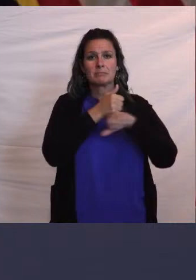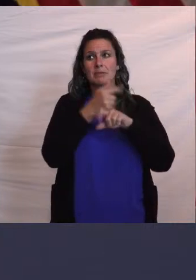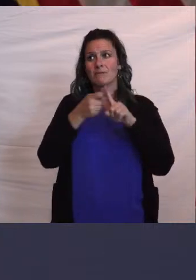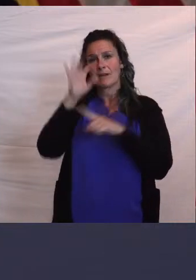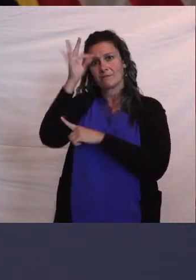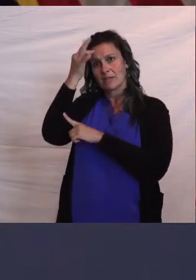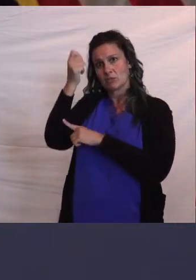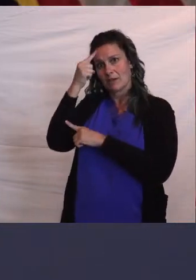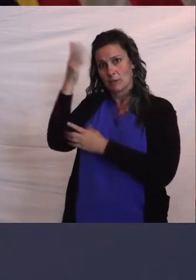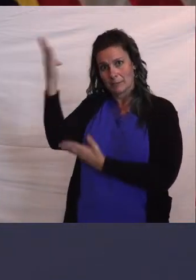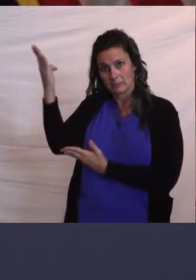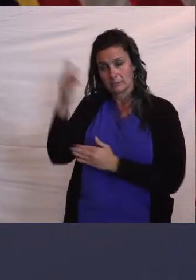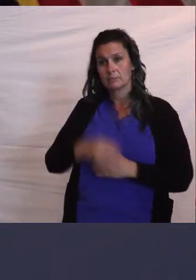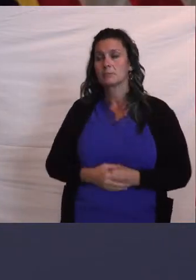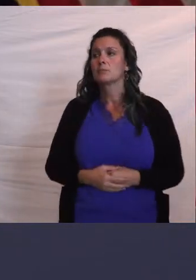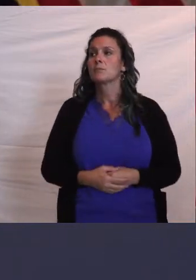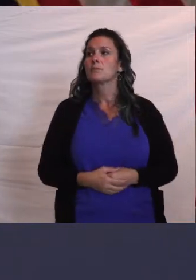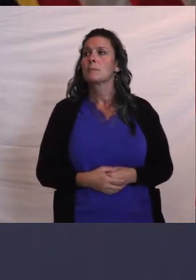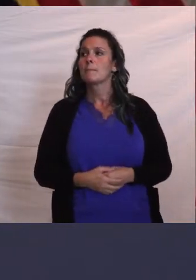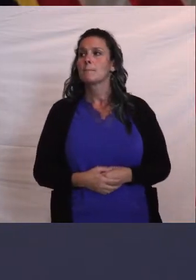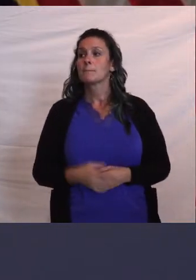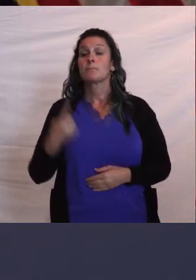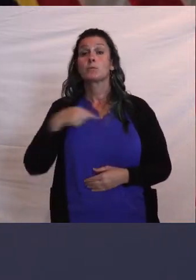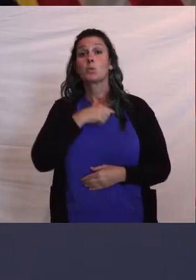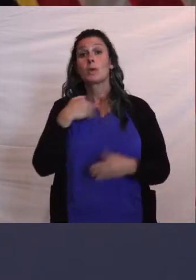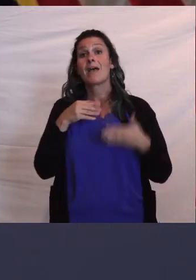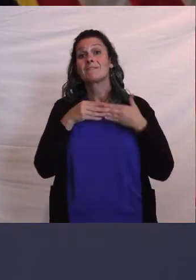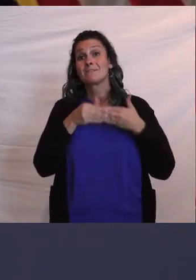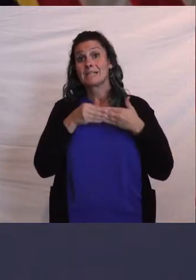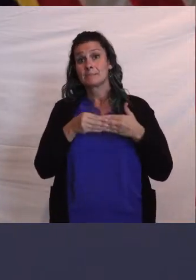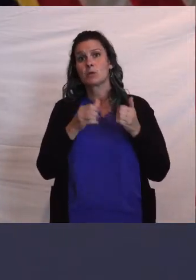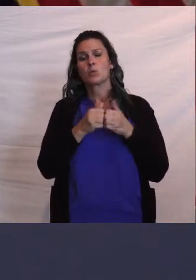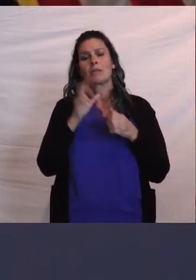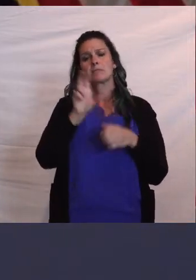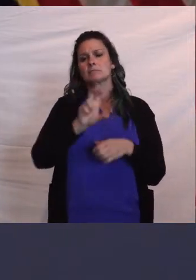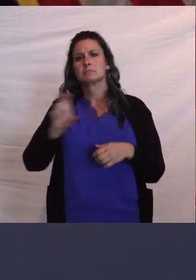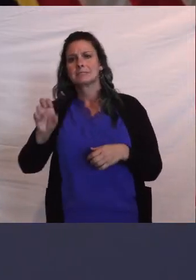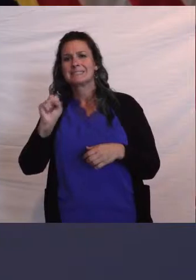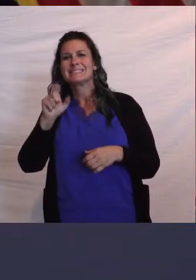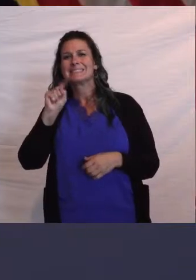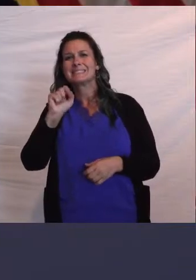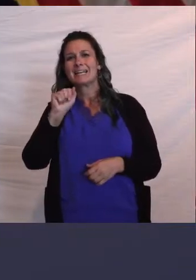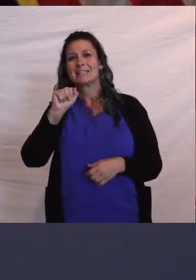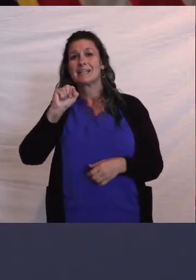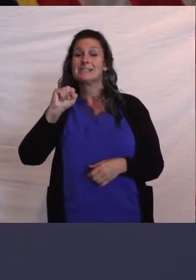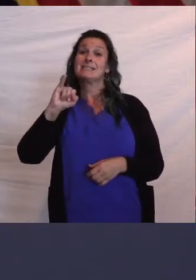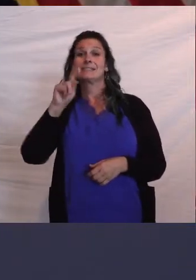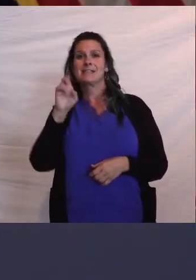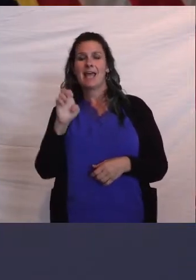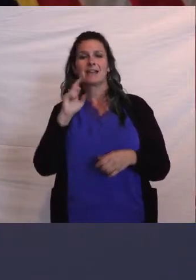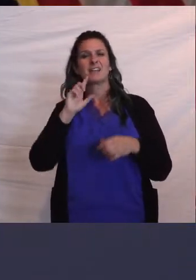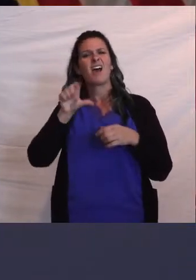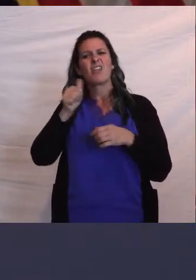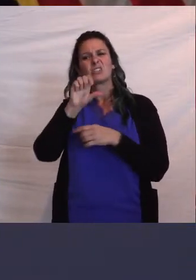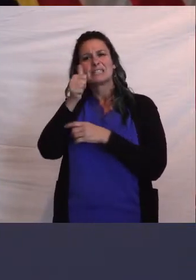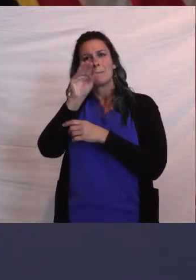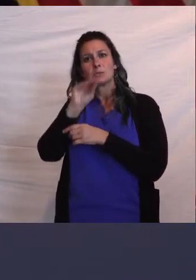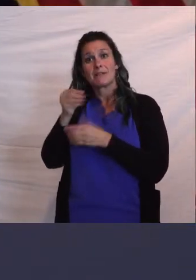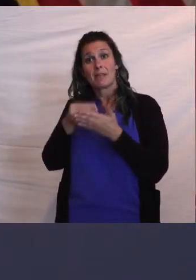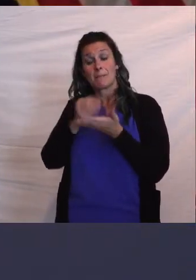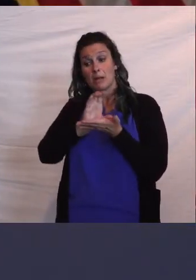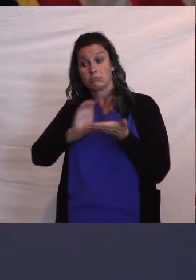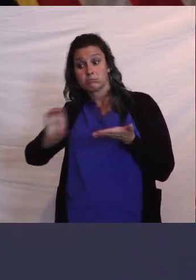government. Where we have flexibility is with the set-aside, the remaining 10% of